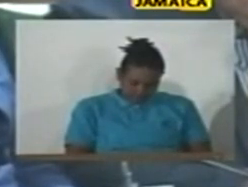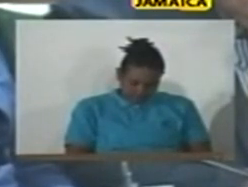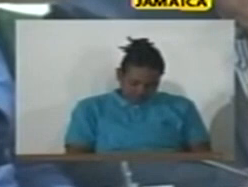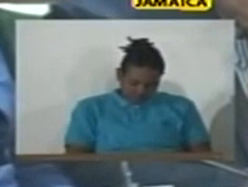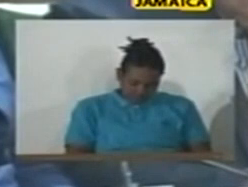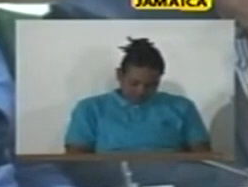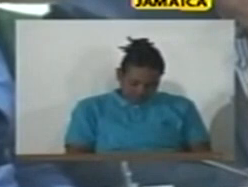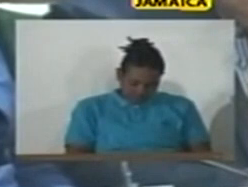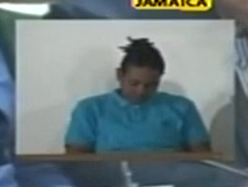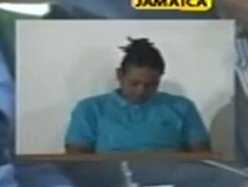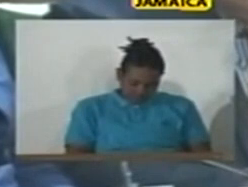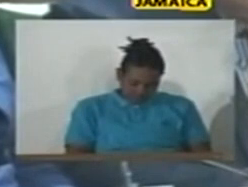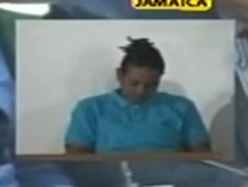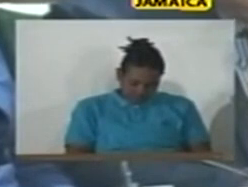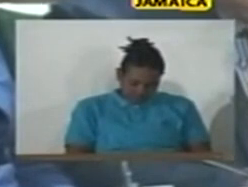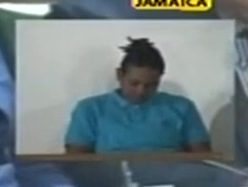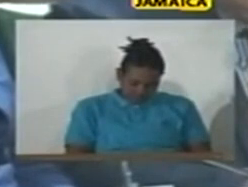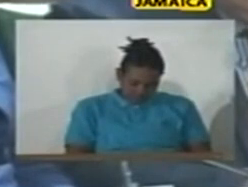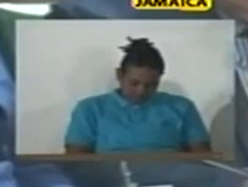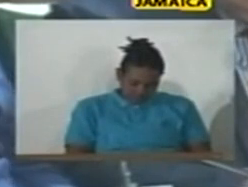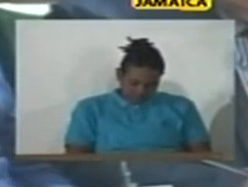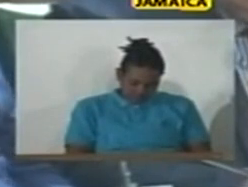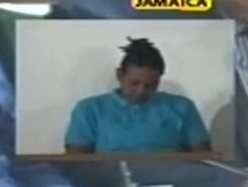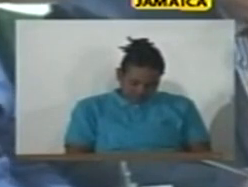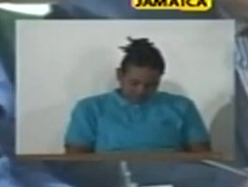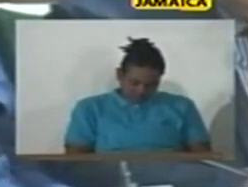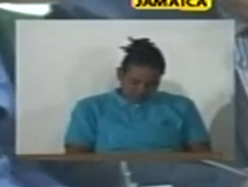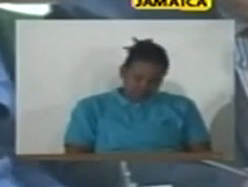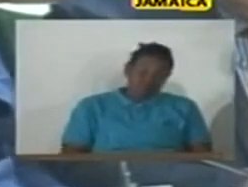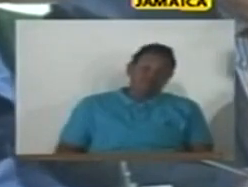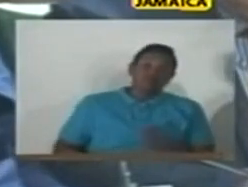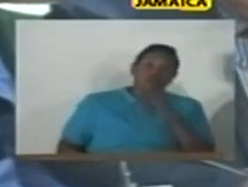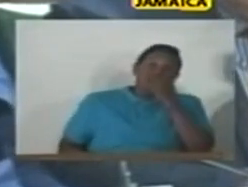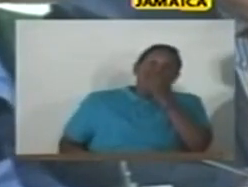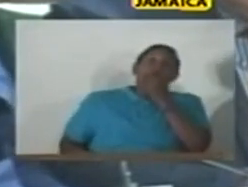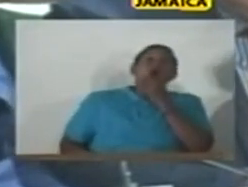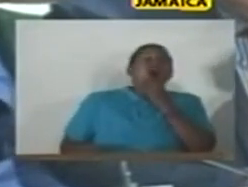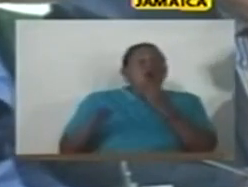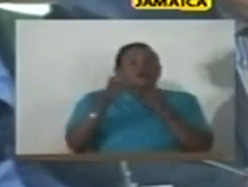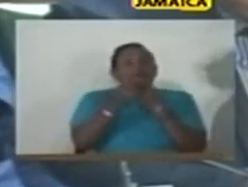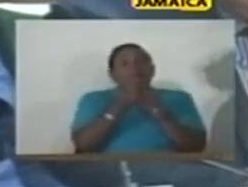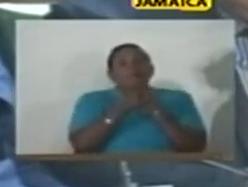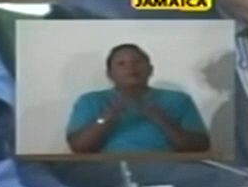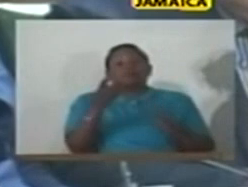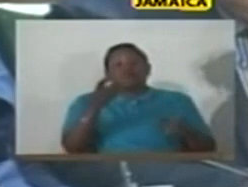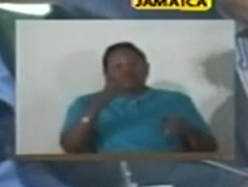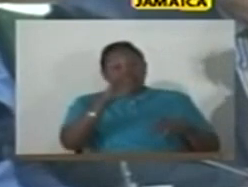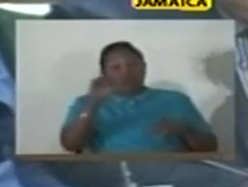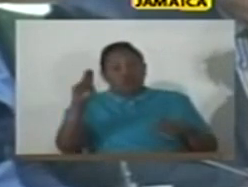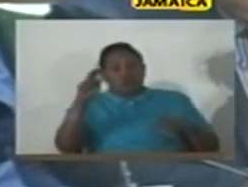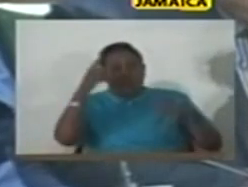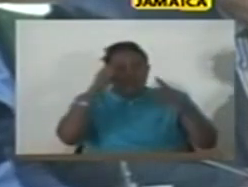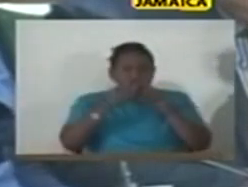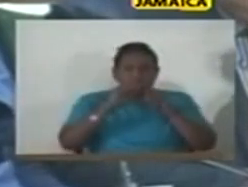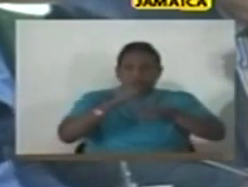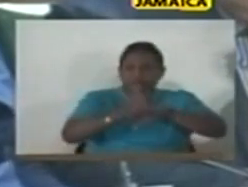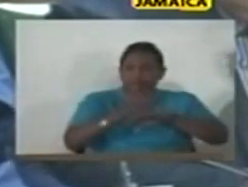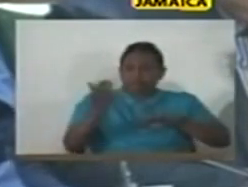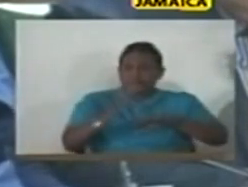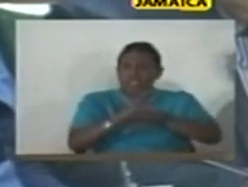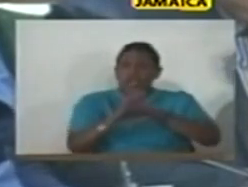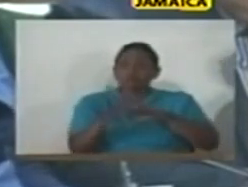blocs, given Jamaica's and CARICOM's current EPA agreement with the EU, should enhance frictionless